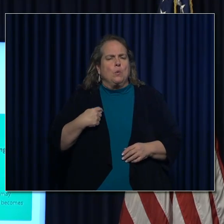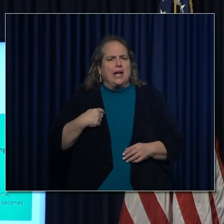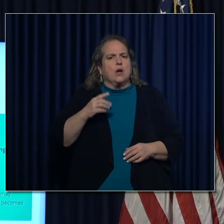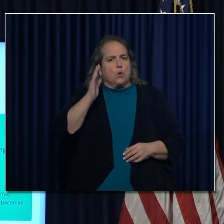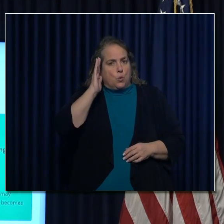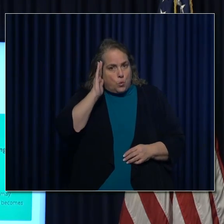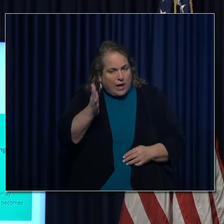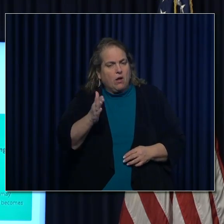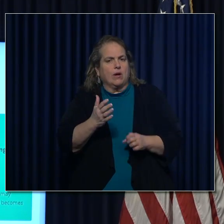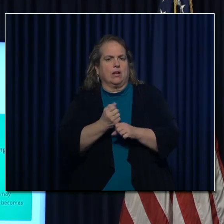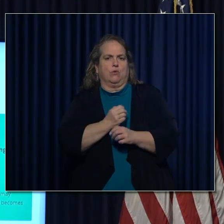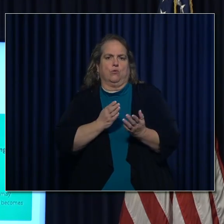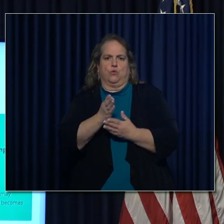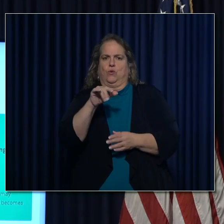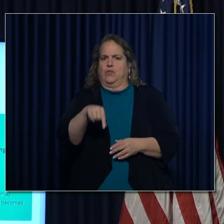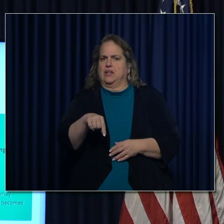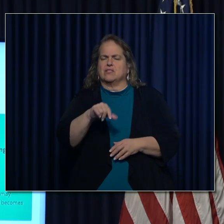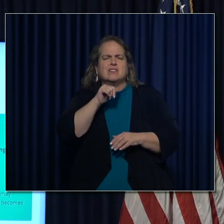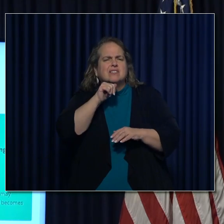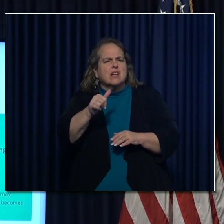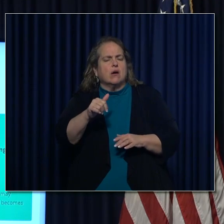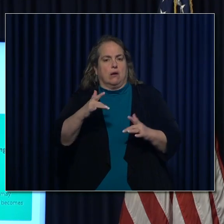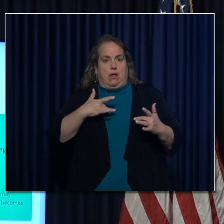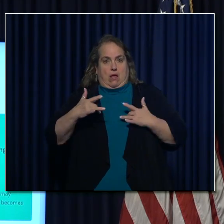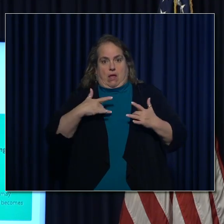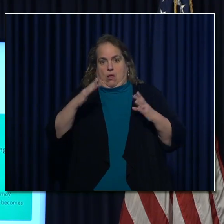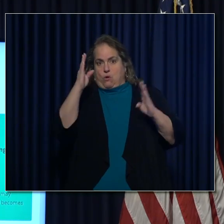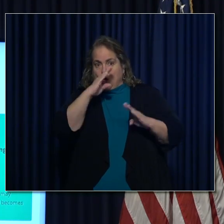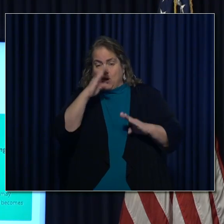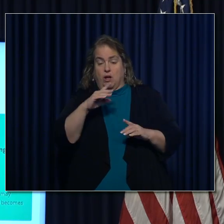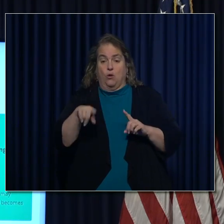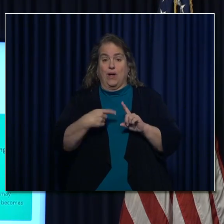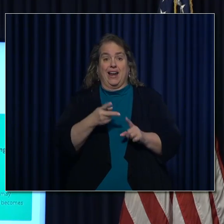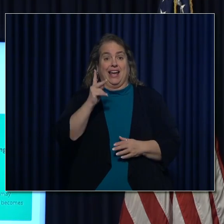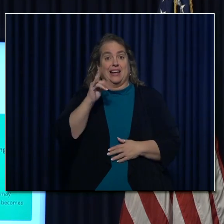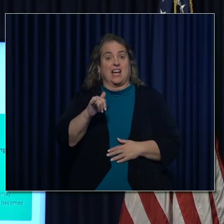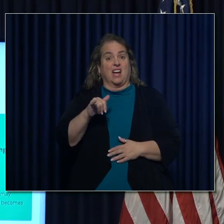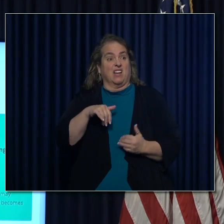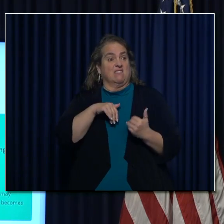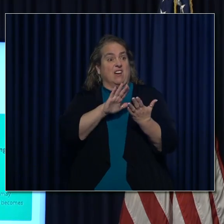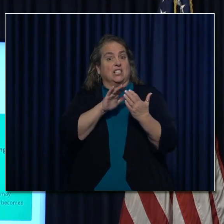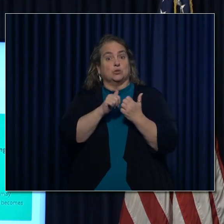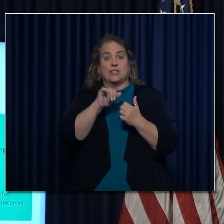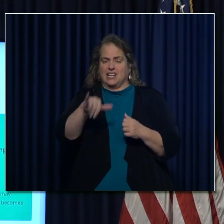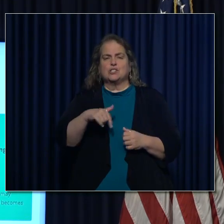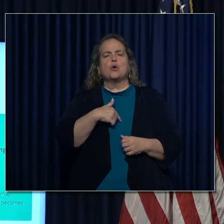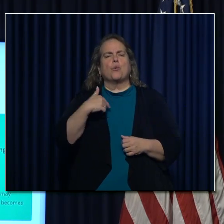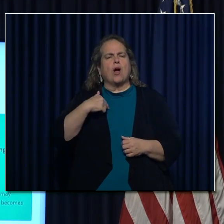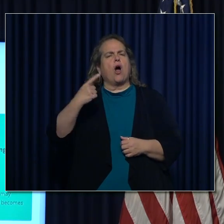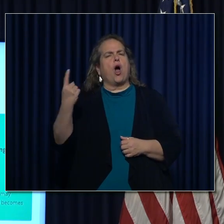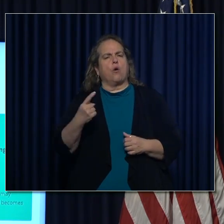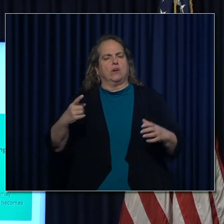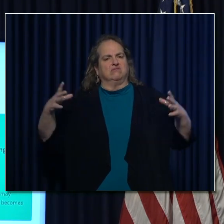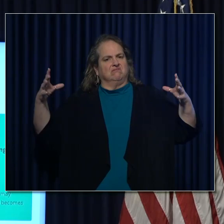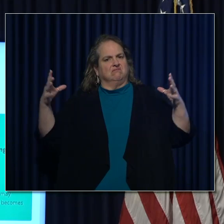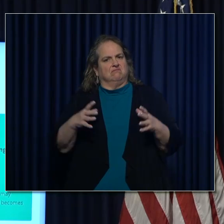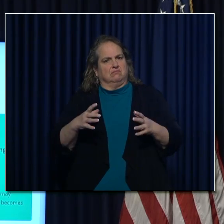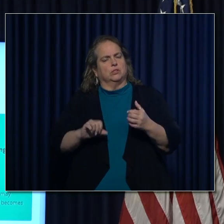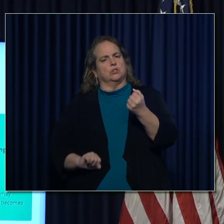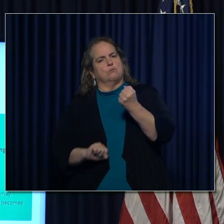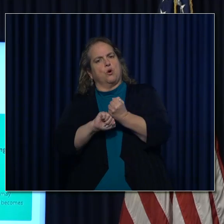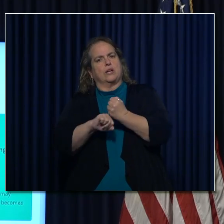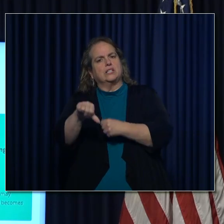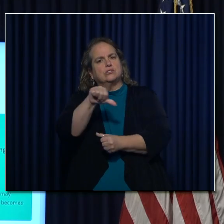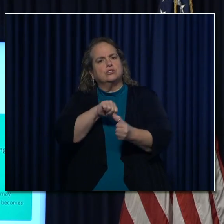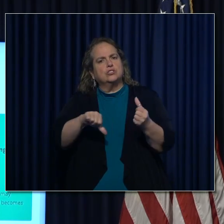will get through. And when Kentuckians are faced with something like this, we always come together and we show what makes